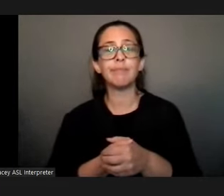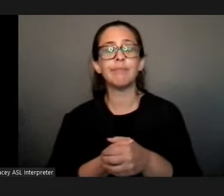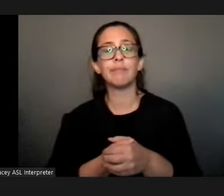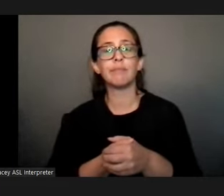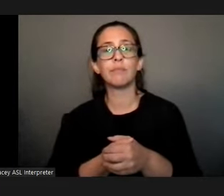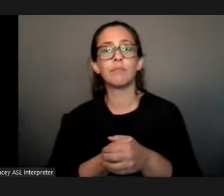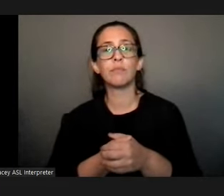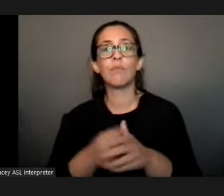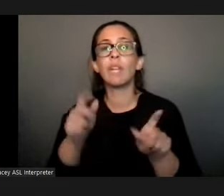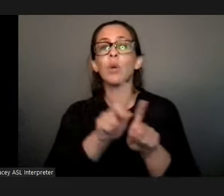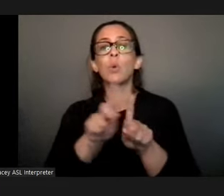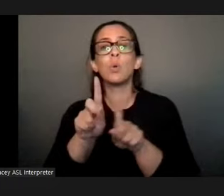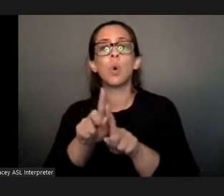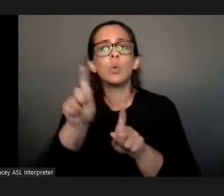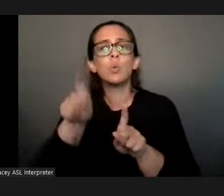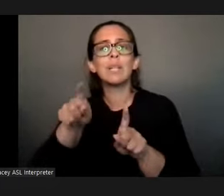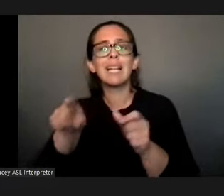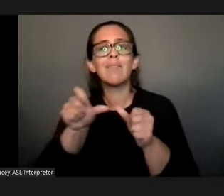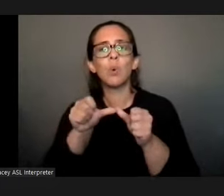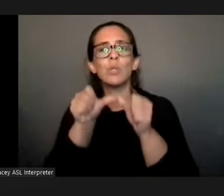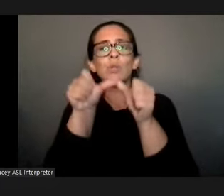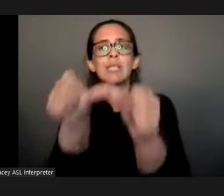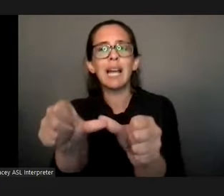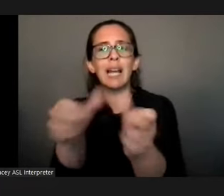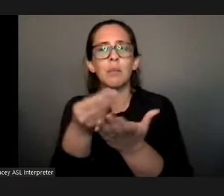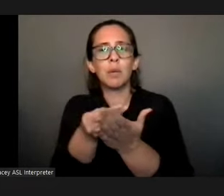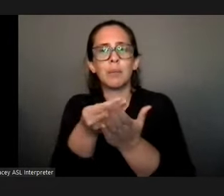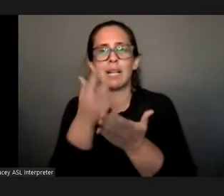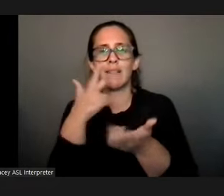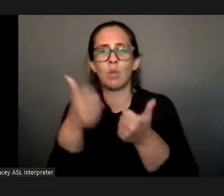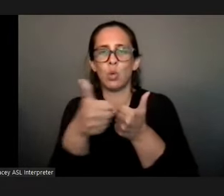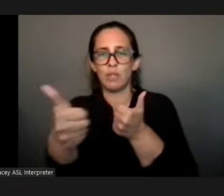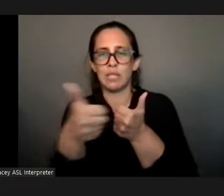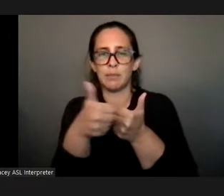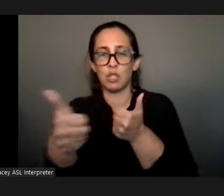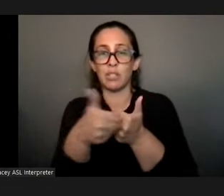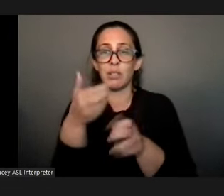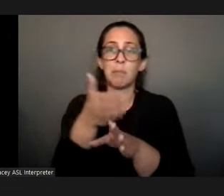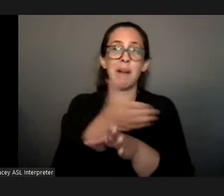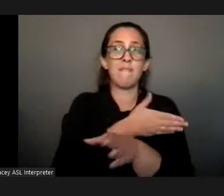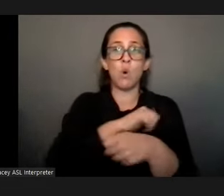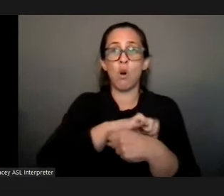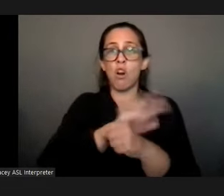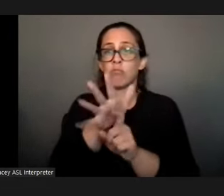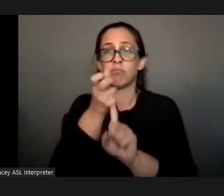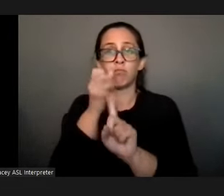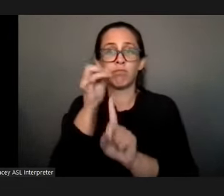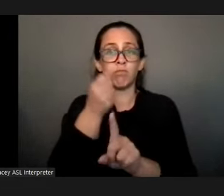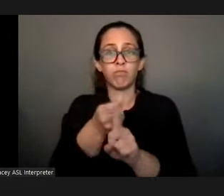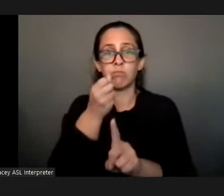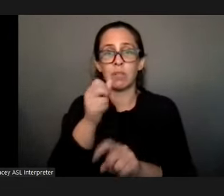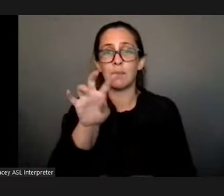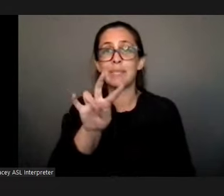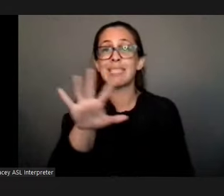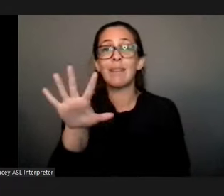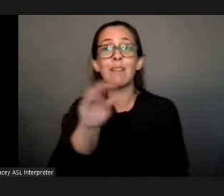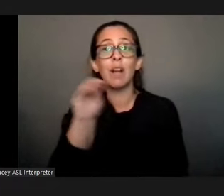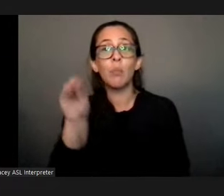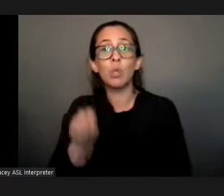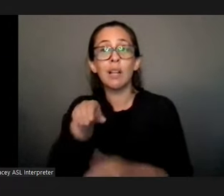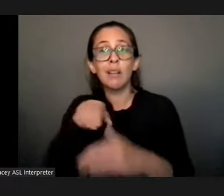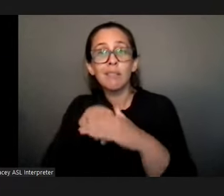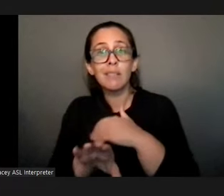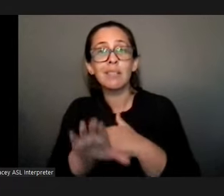There is also a need for sustainable funding source for transit. Prior to the pandemic, nearly 75% of trips into the Manhattan Central